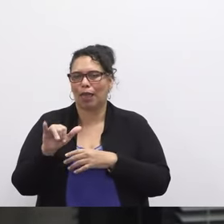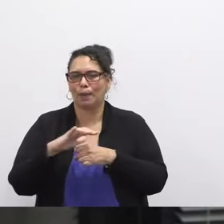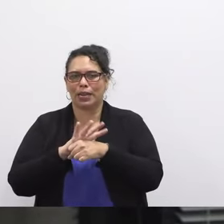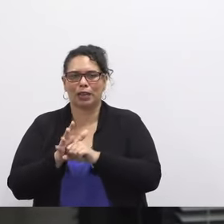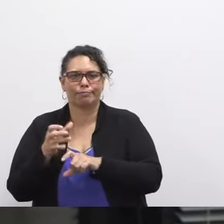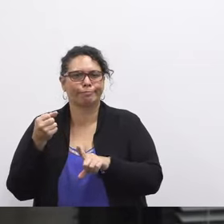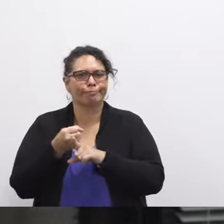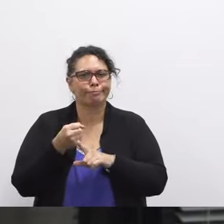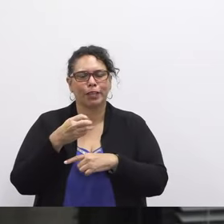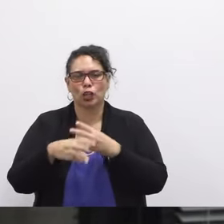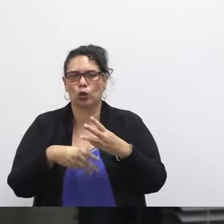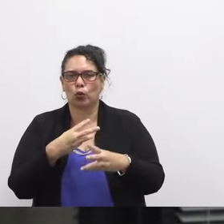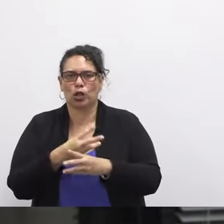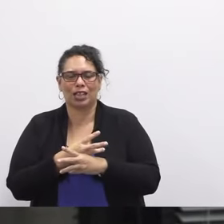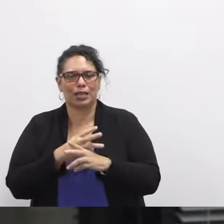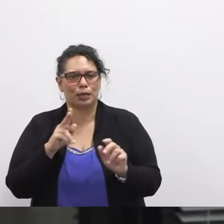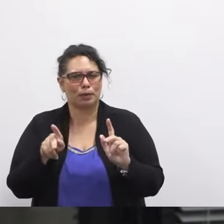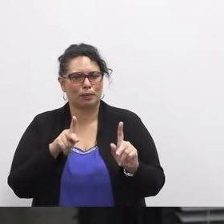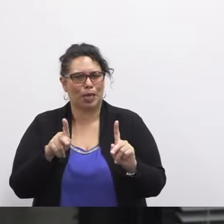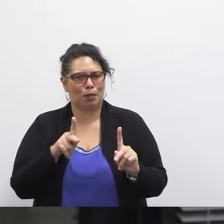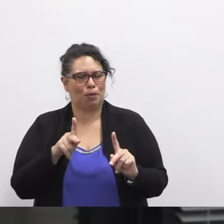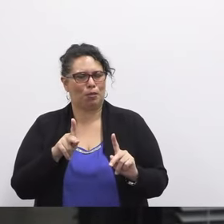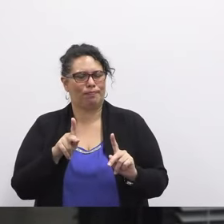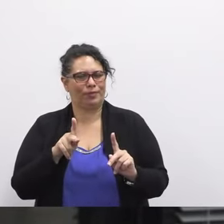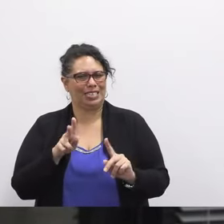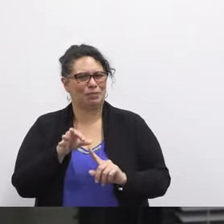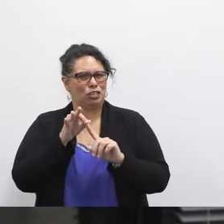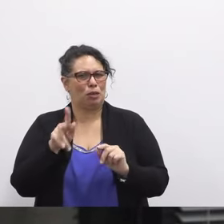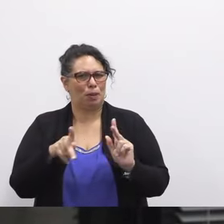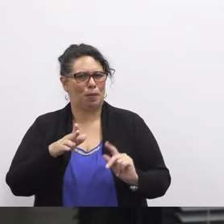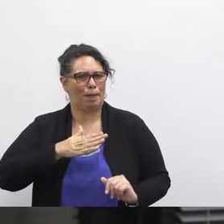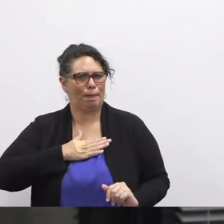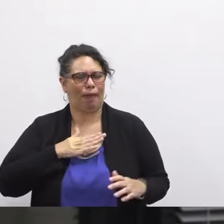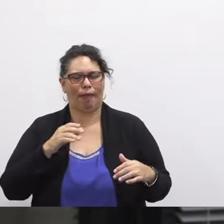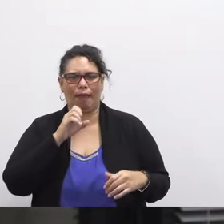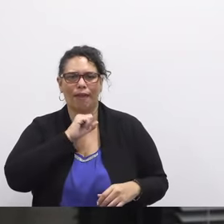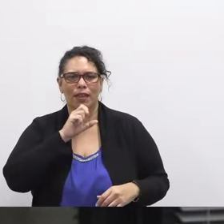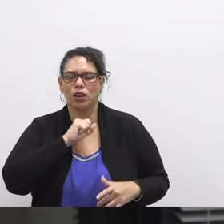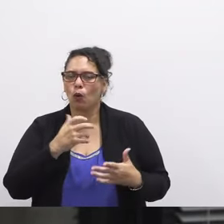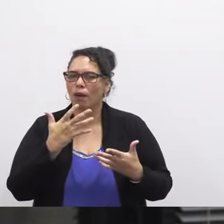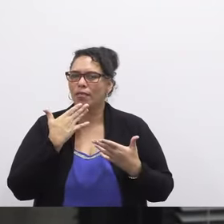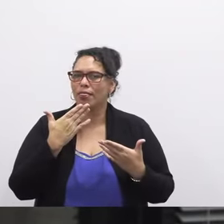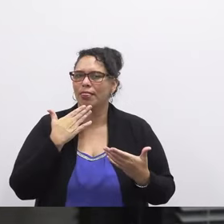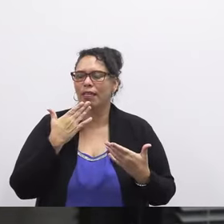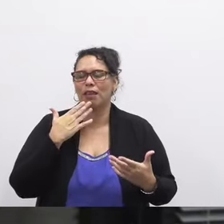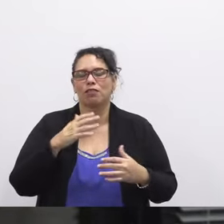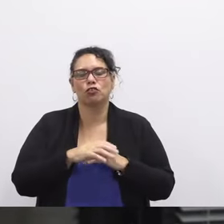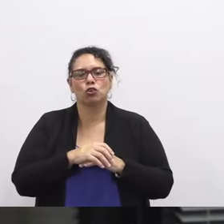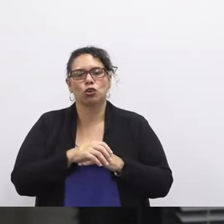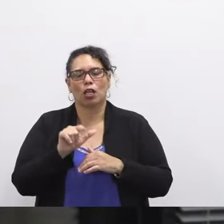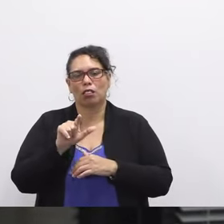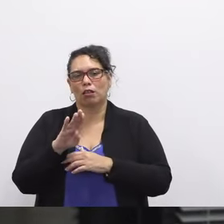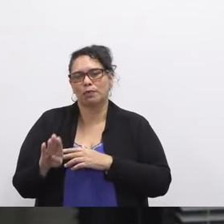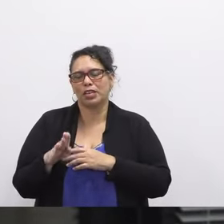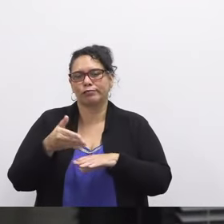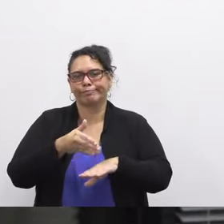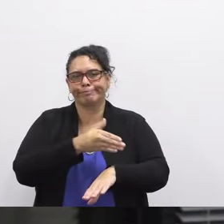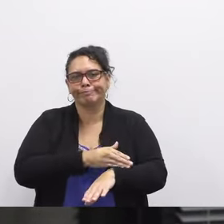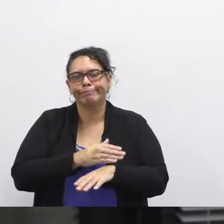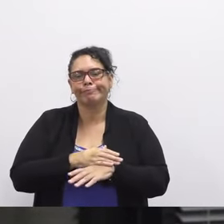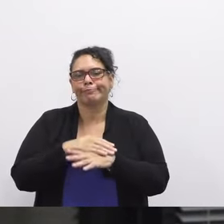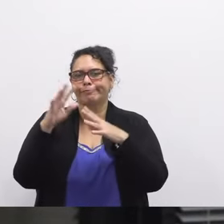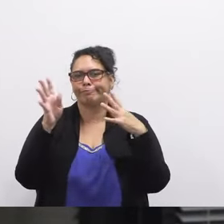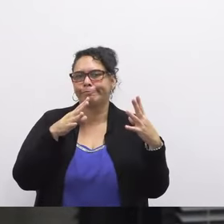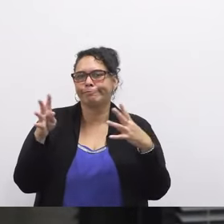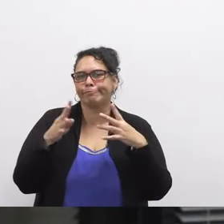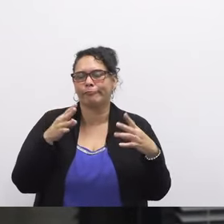especially fellow youth my age. I'd like to thank the Long Beach Board for working to improve ventilation in our classrooms, which is of great importance